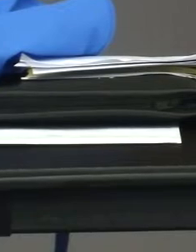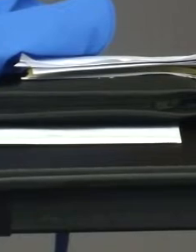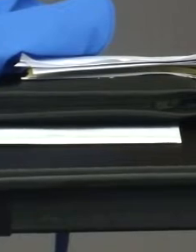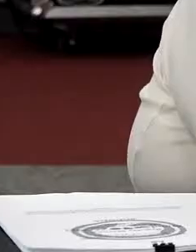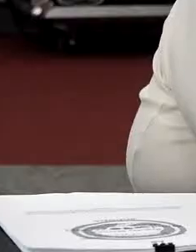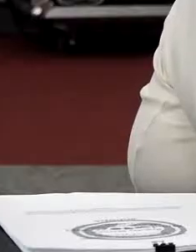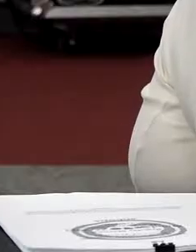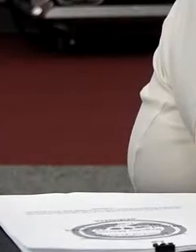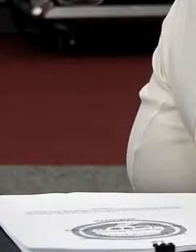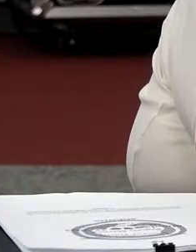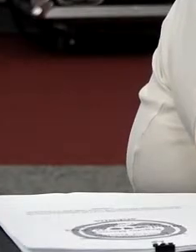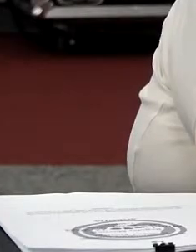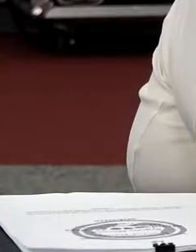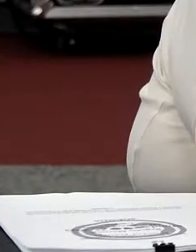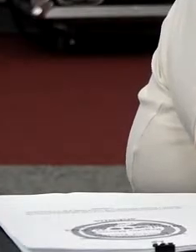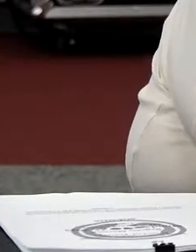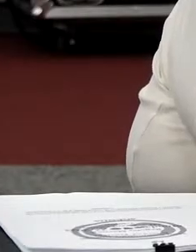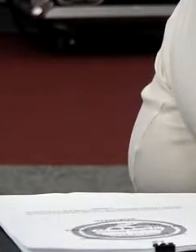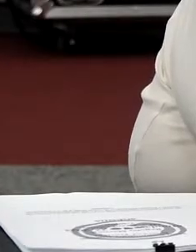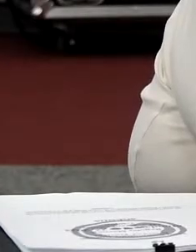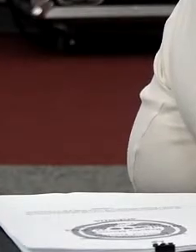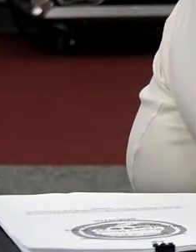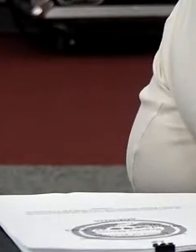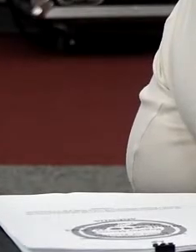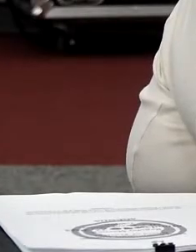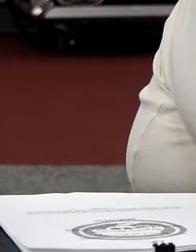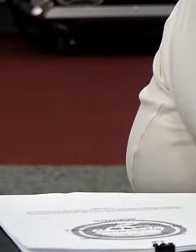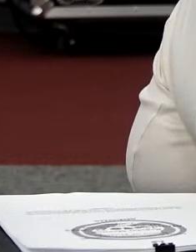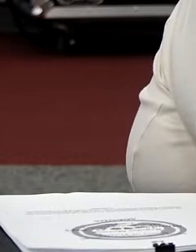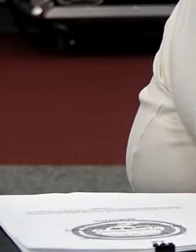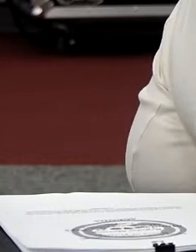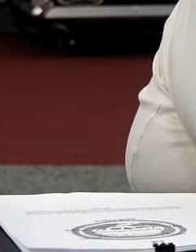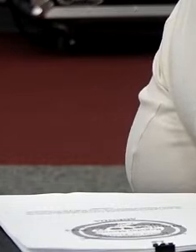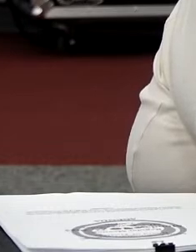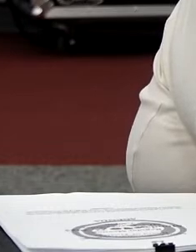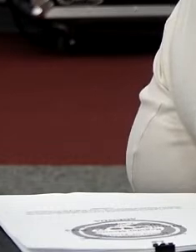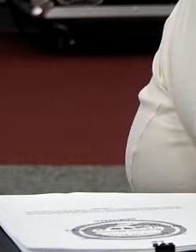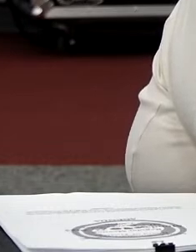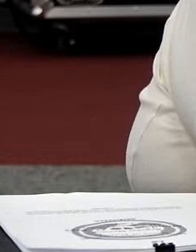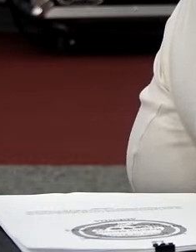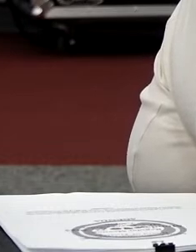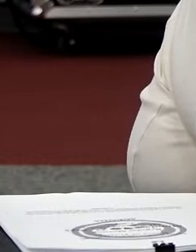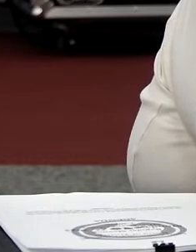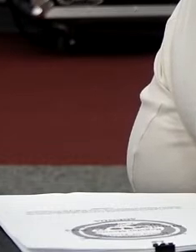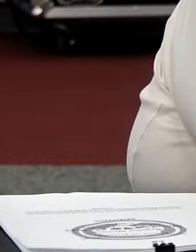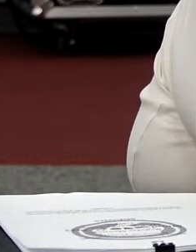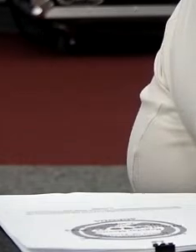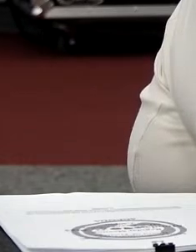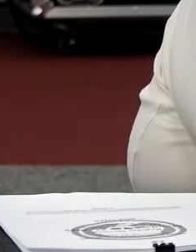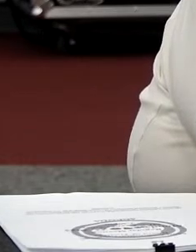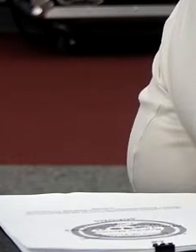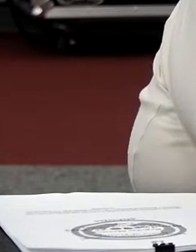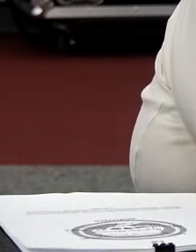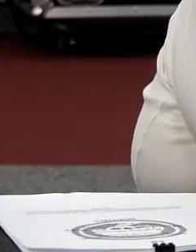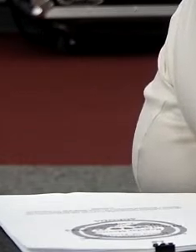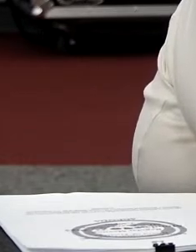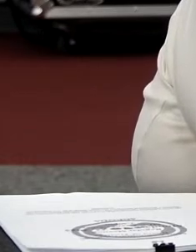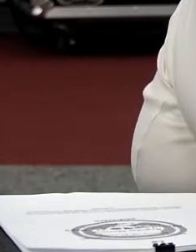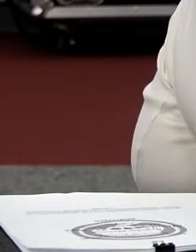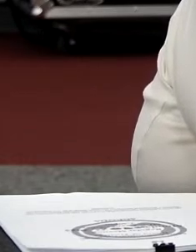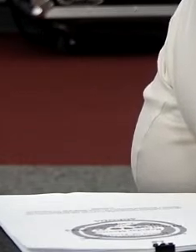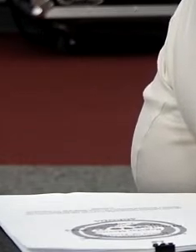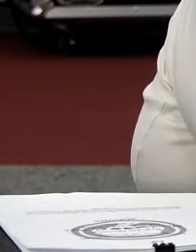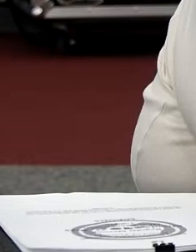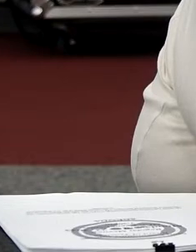Chairperson Everman, I have a couple of questions for Trustee Freeman and Reyes, if that's okay? Let me ask. Okay. Is it okay if